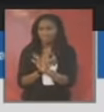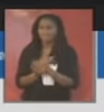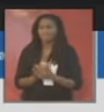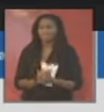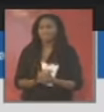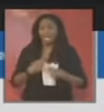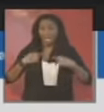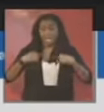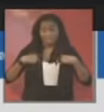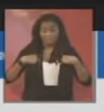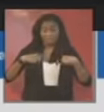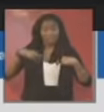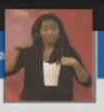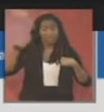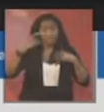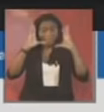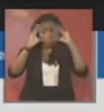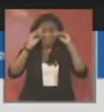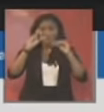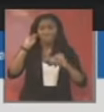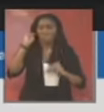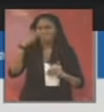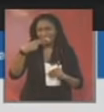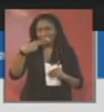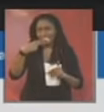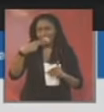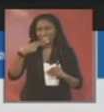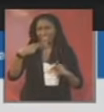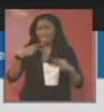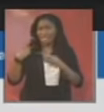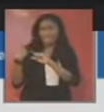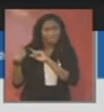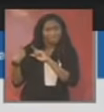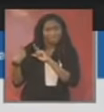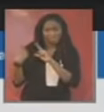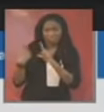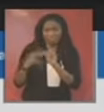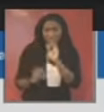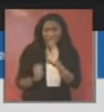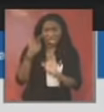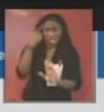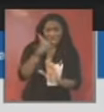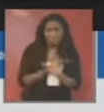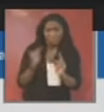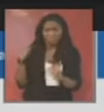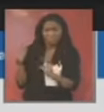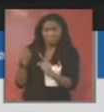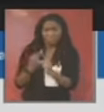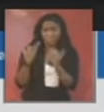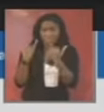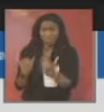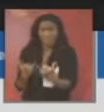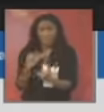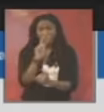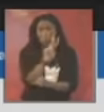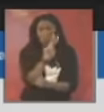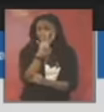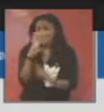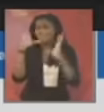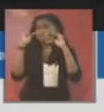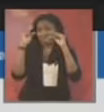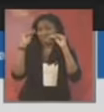is on Thursday, which will be our 24th meetings. We have met quite a bit. Over that time period, our members have